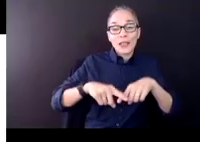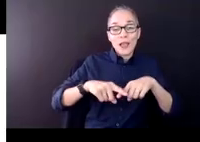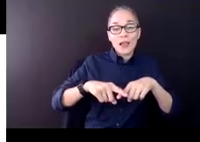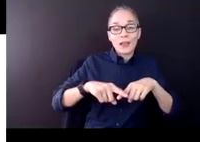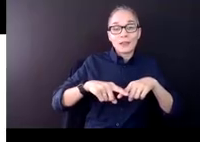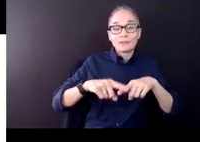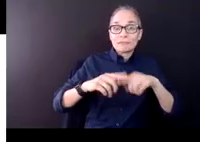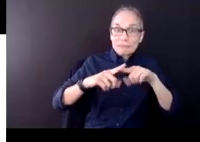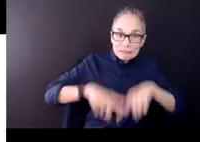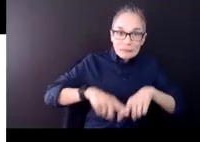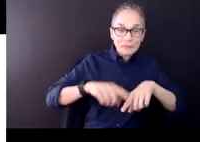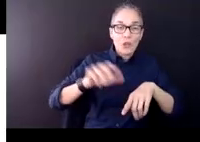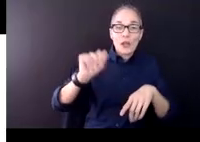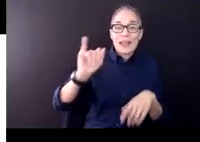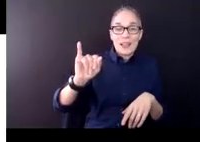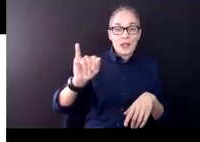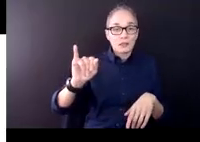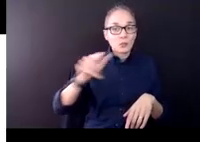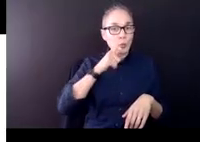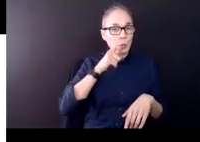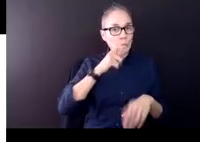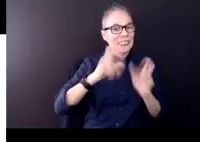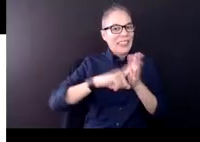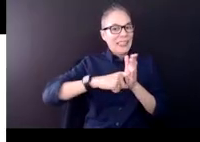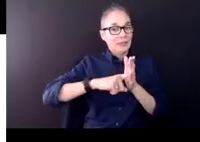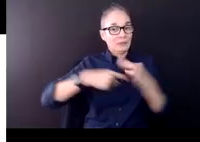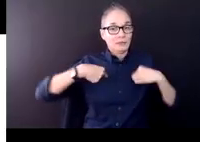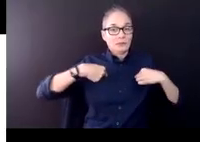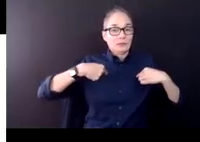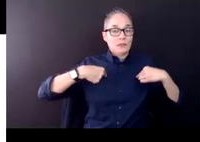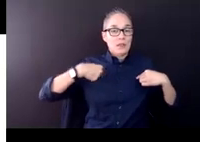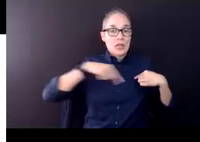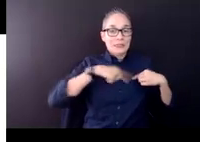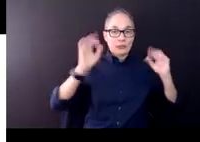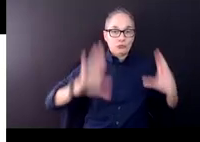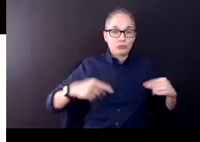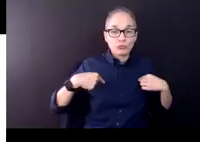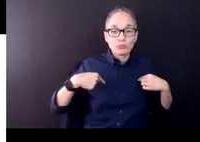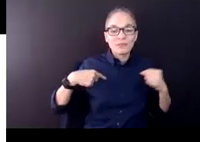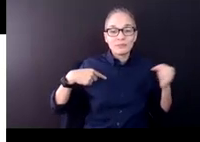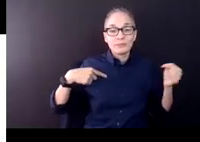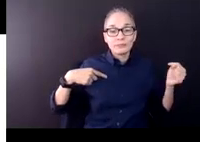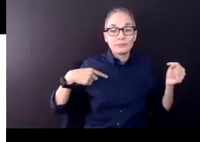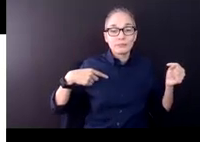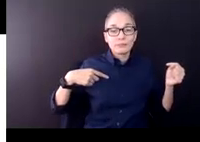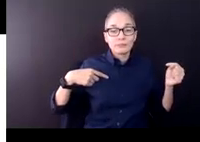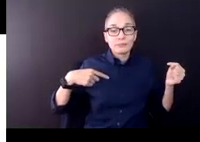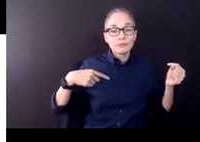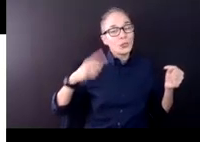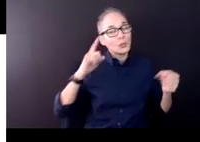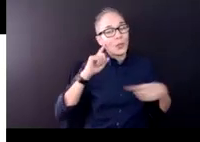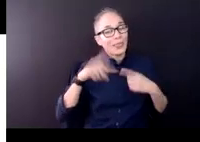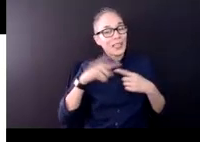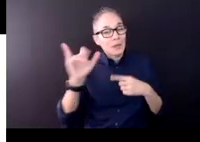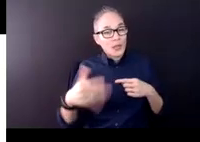were that key. And so, yeah, just keep that in mind. Be mindful